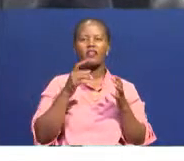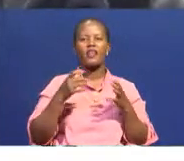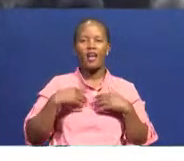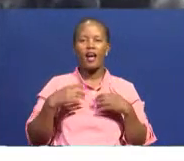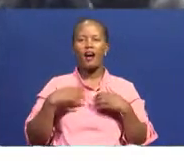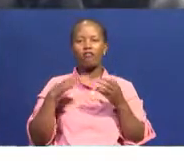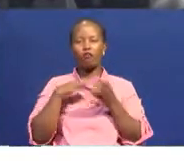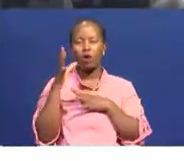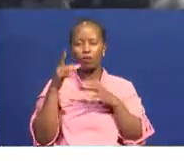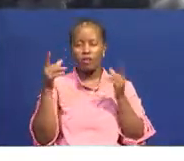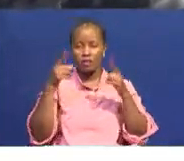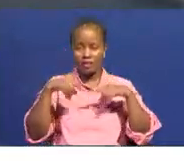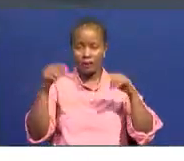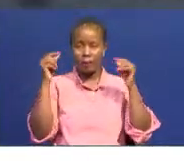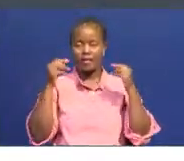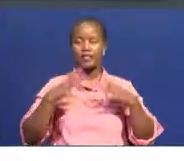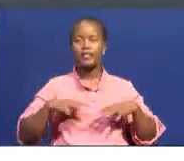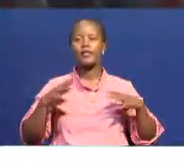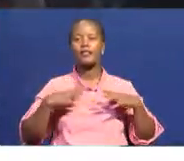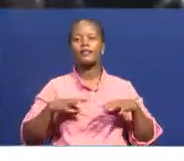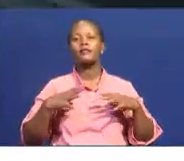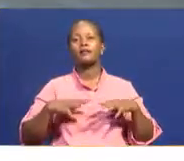the Japanese people.